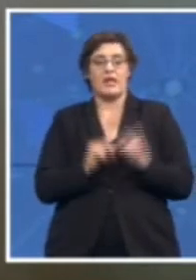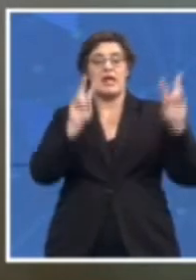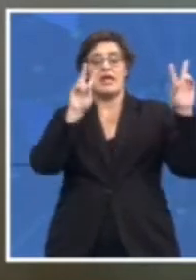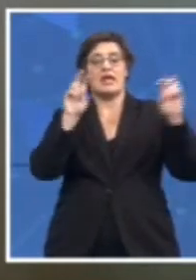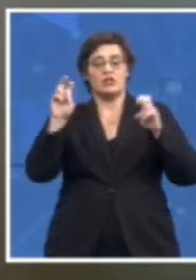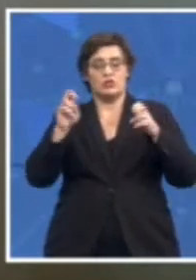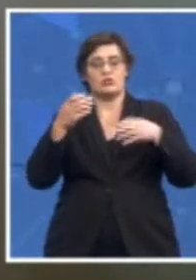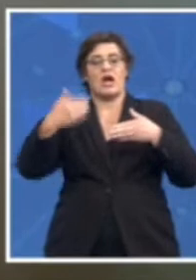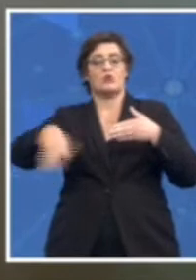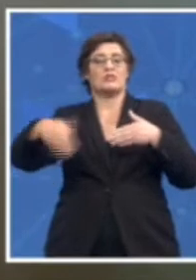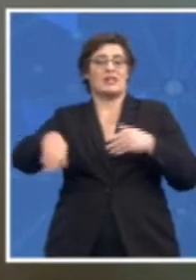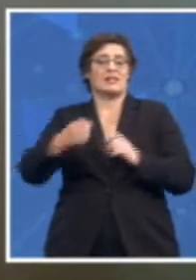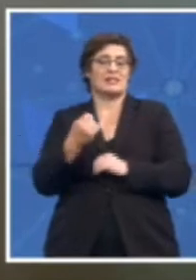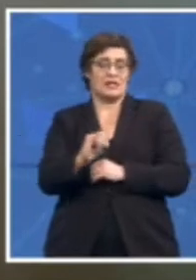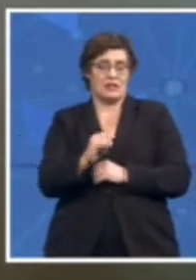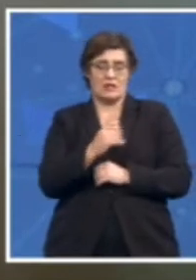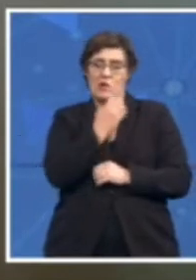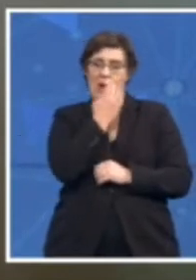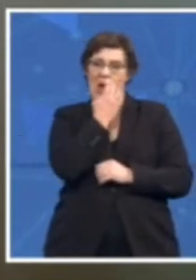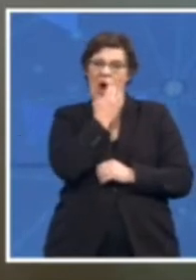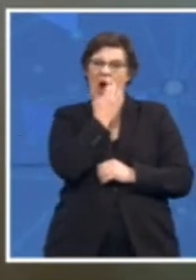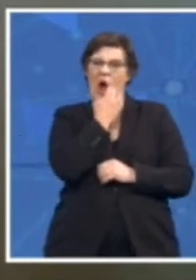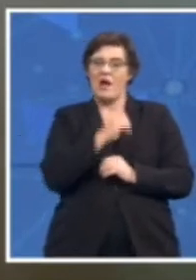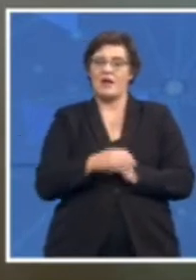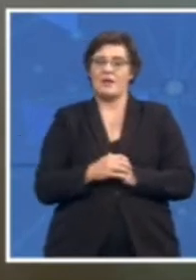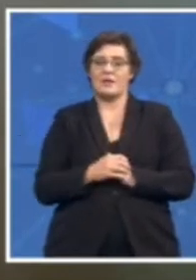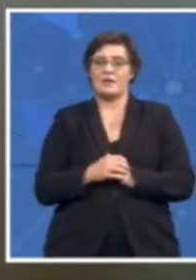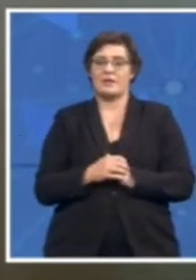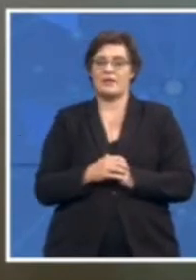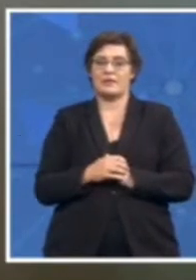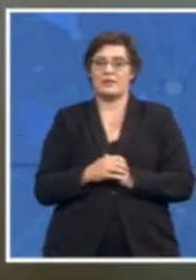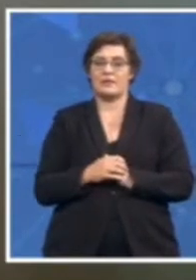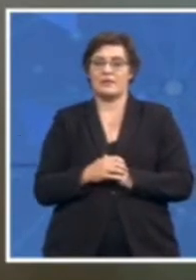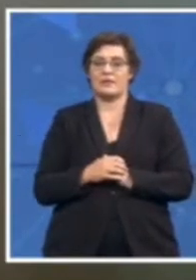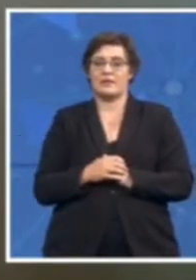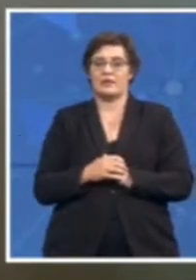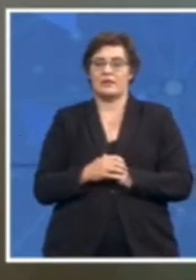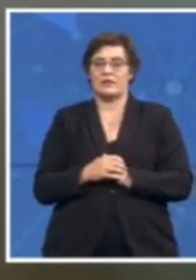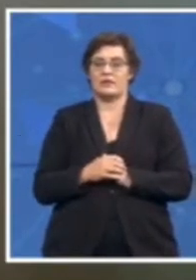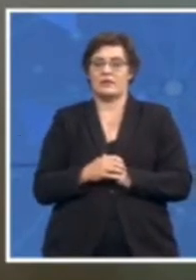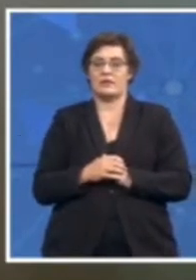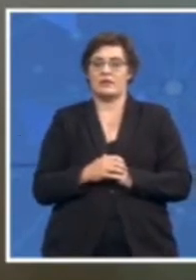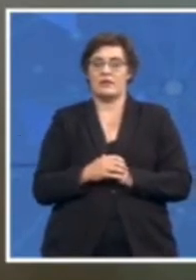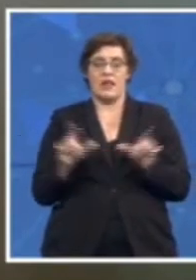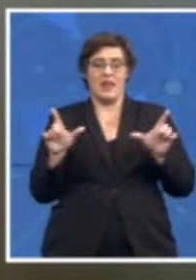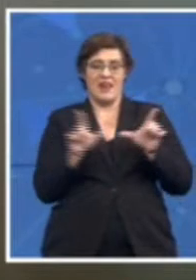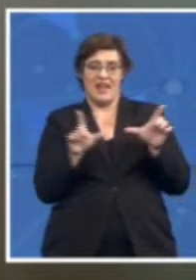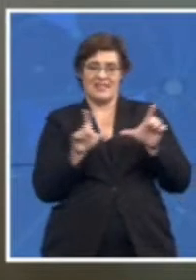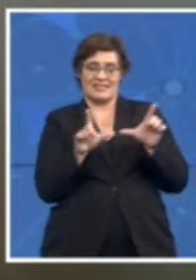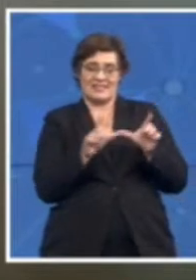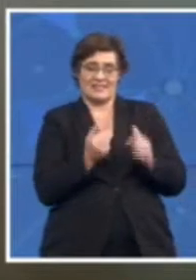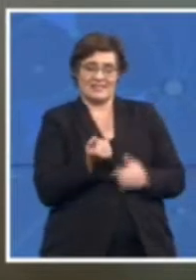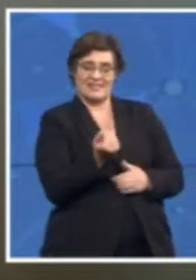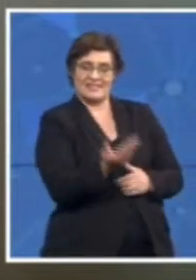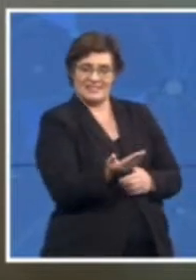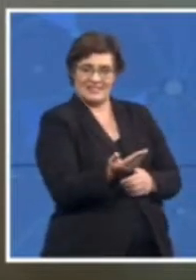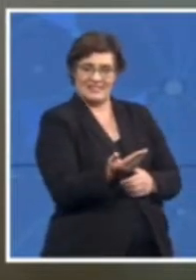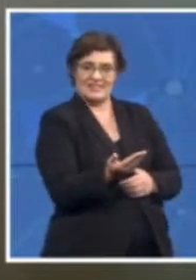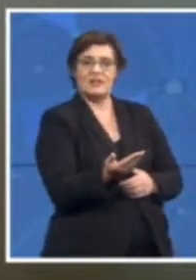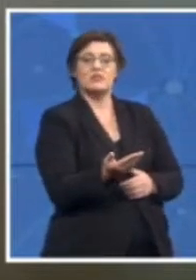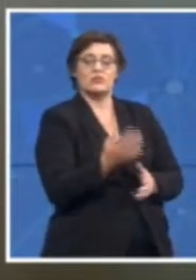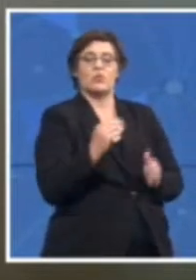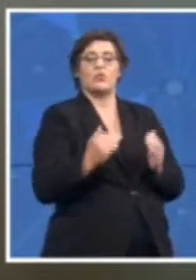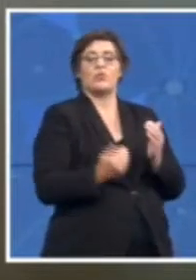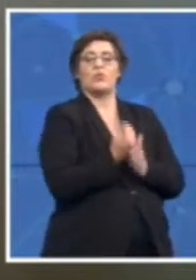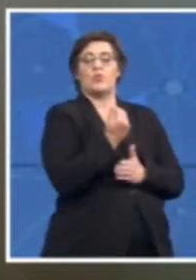the granting of a transmission license to the new entity. This license must be